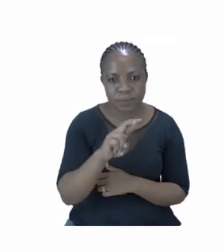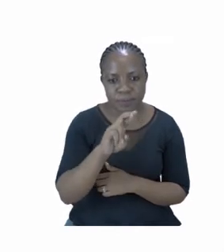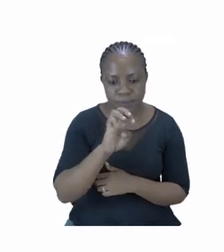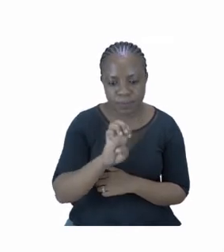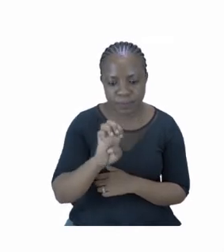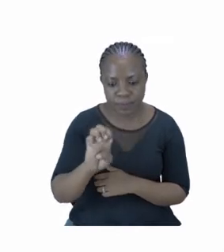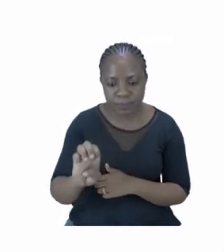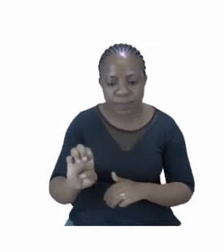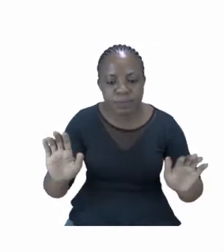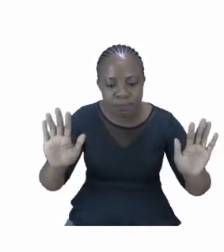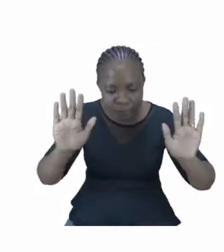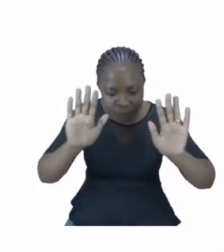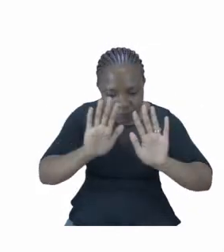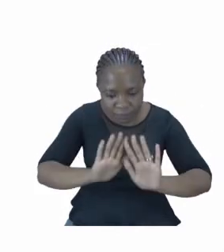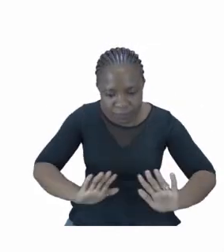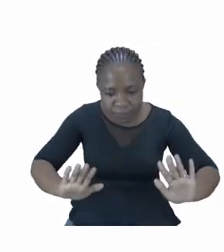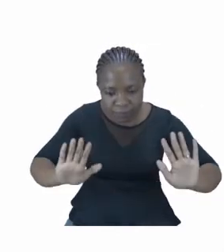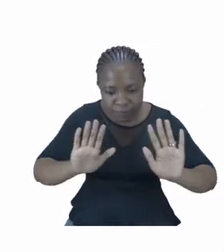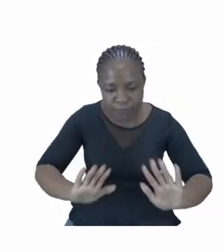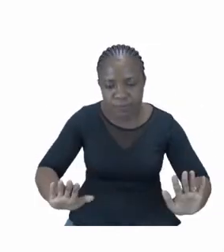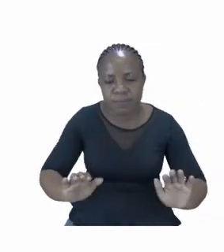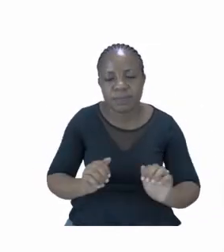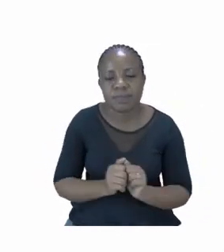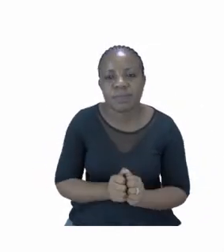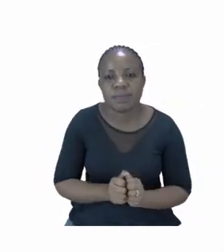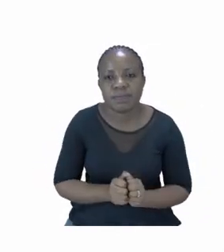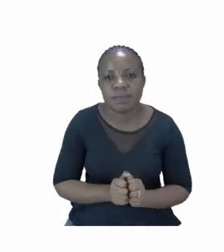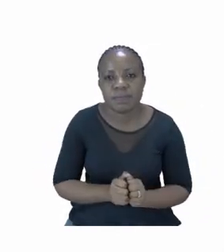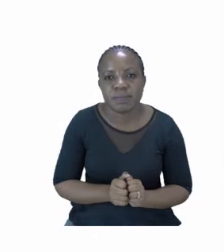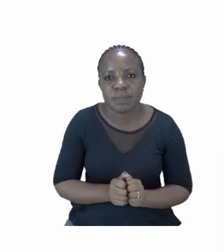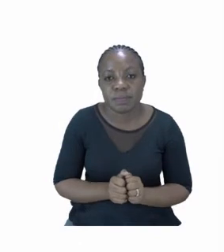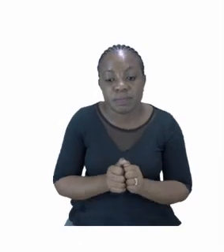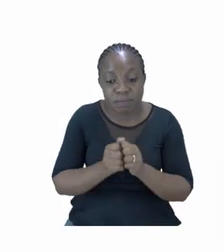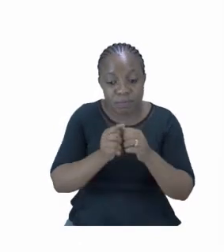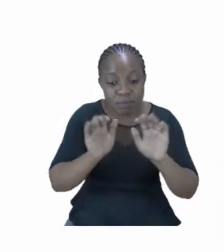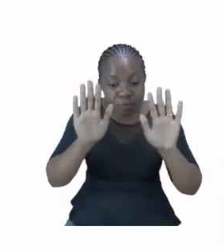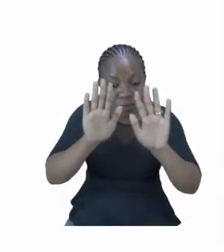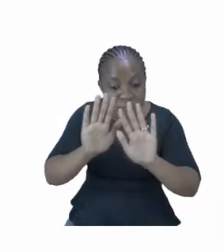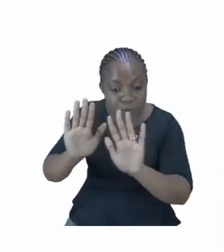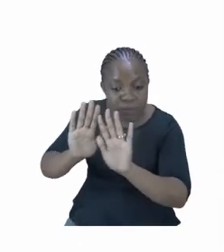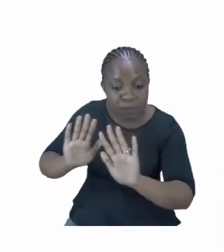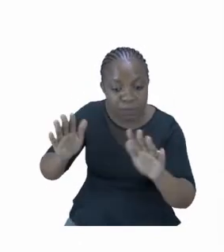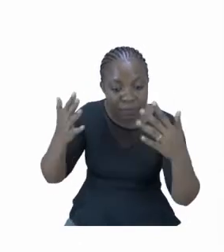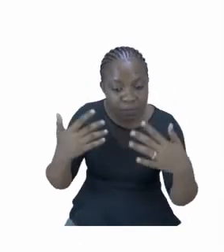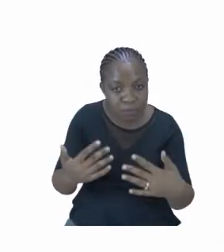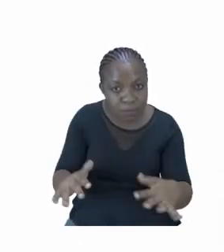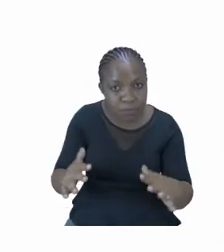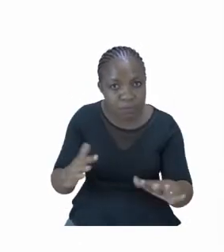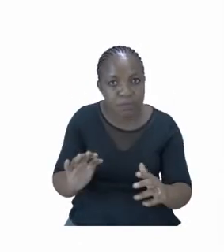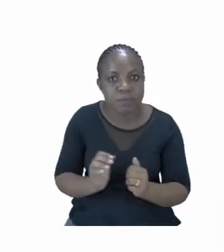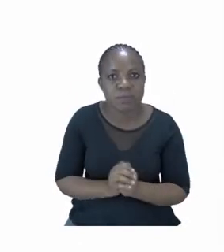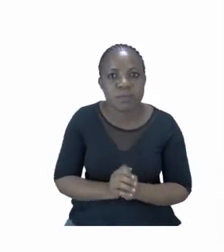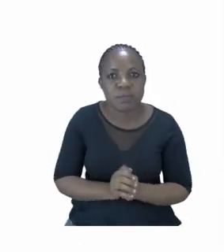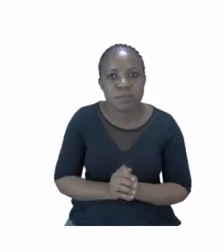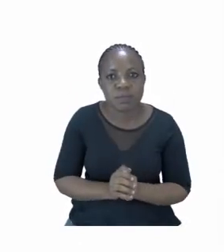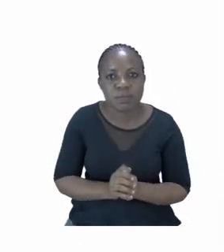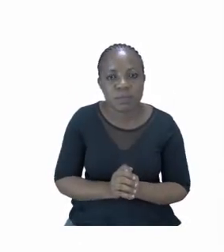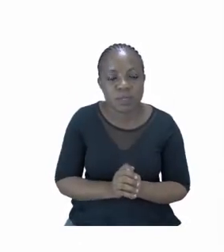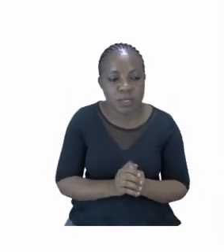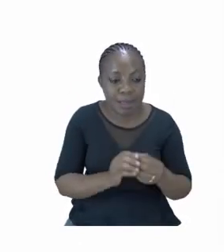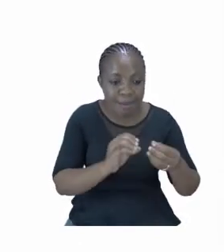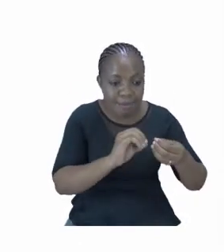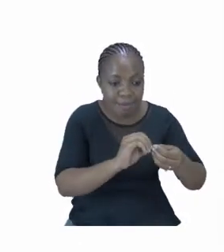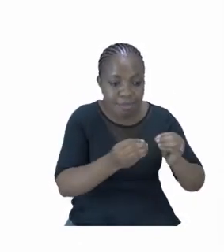color that one as well. When you are done, it is asking us to match the correct number